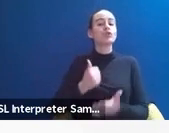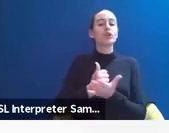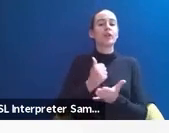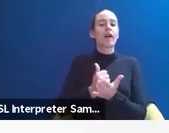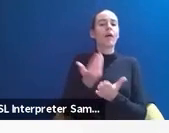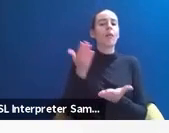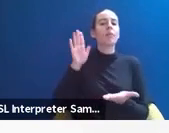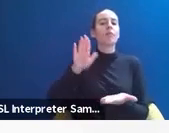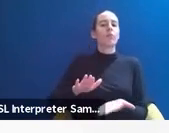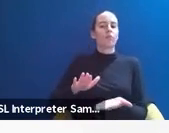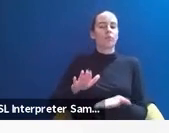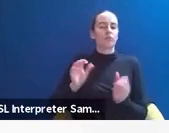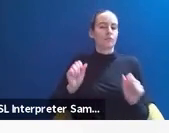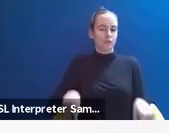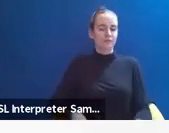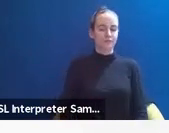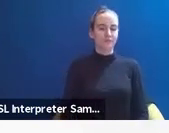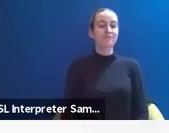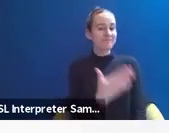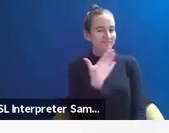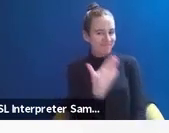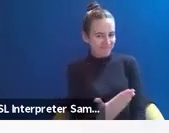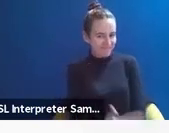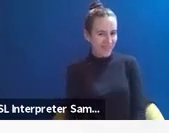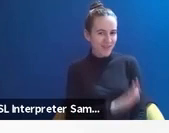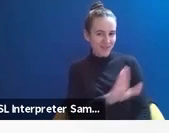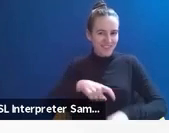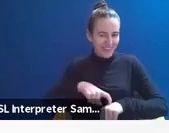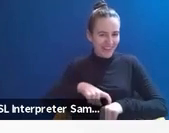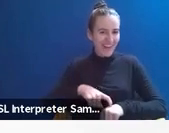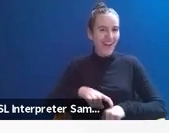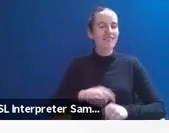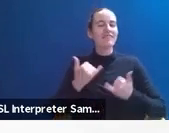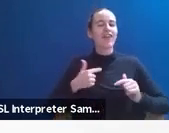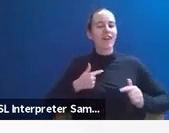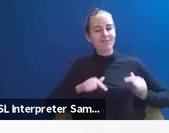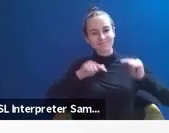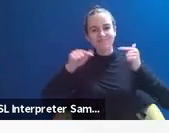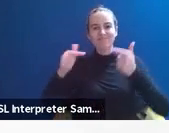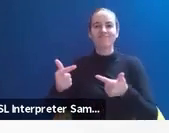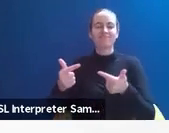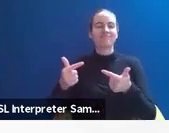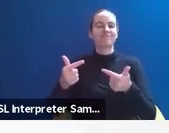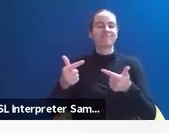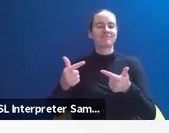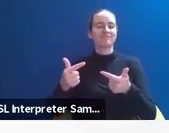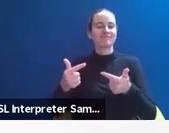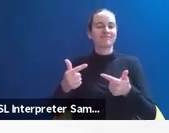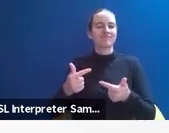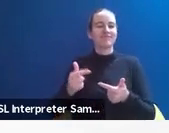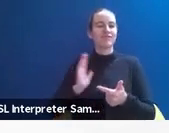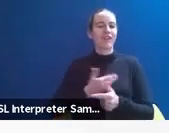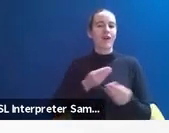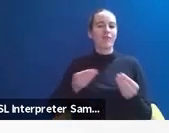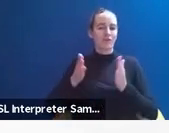some capacity. Thank you all so much for your time today, and I will now turn the presentation back over to our